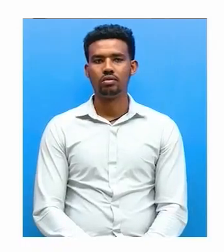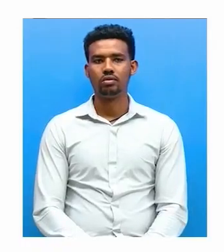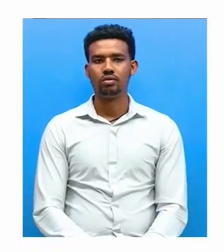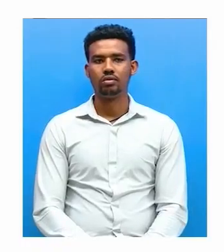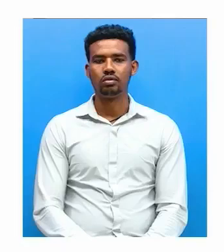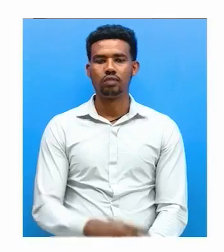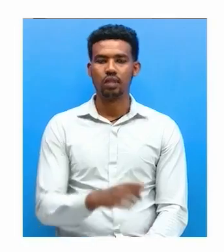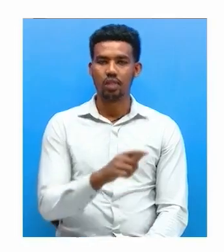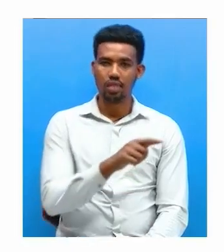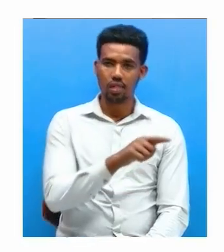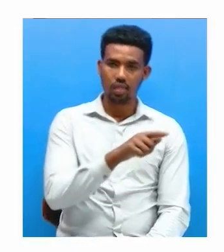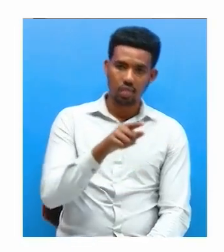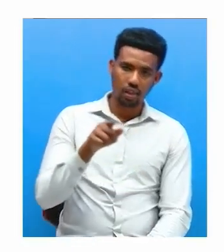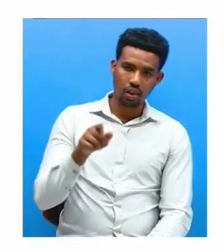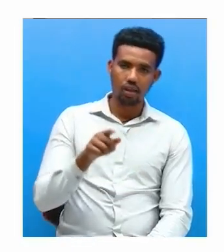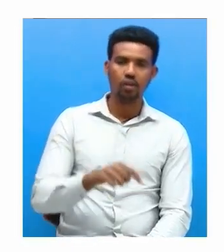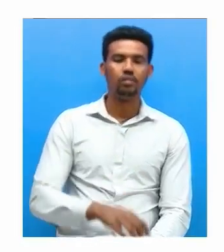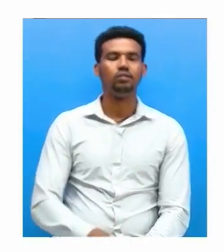They